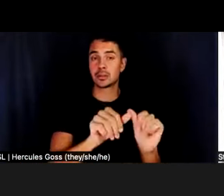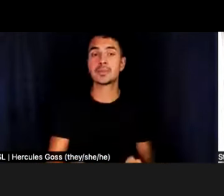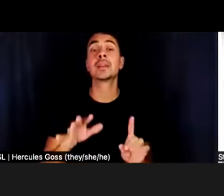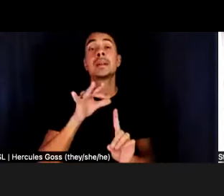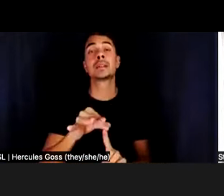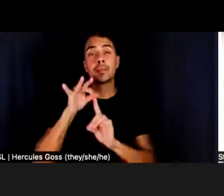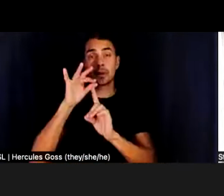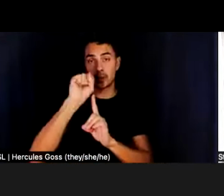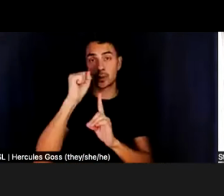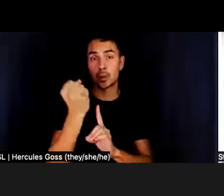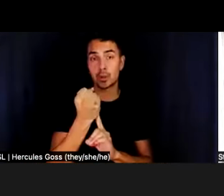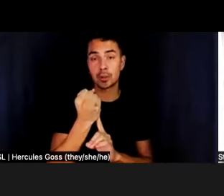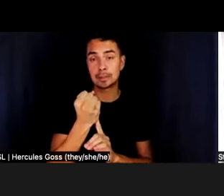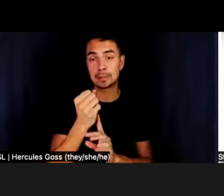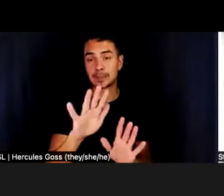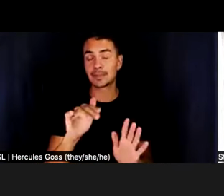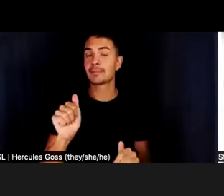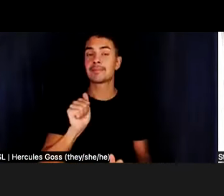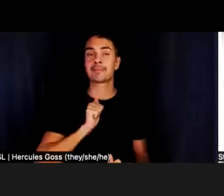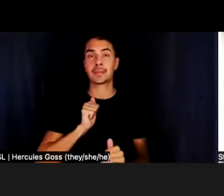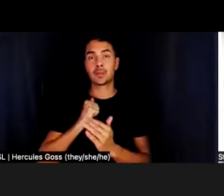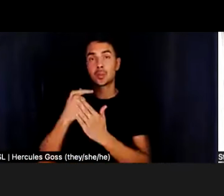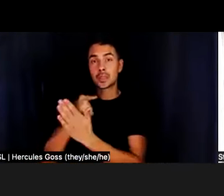situation we're talking about suicide or